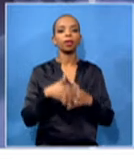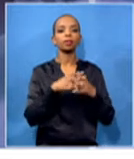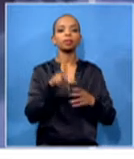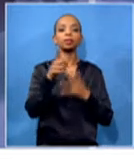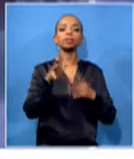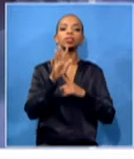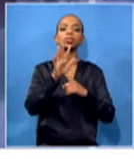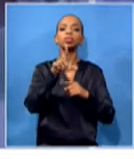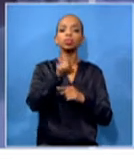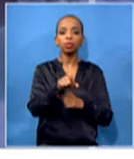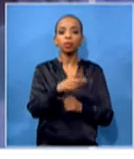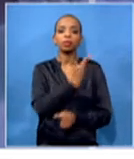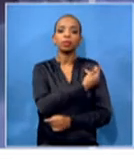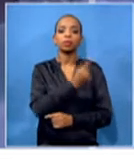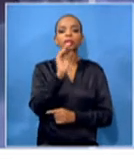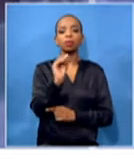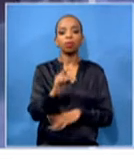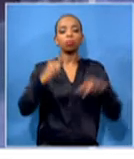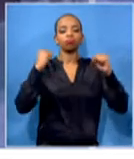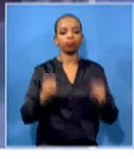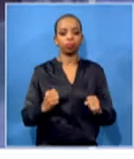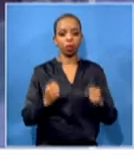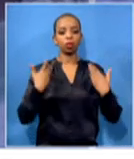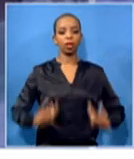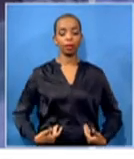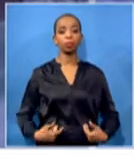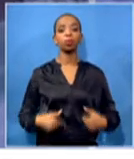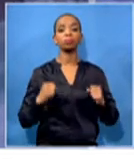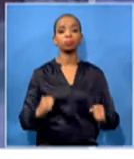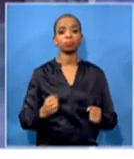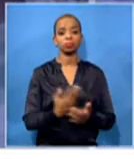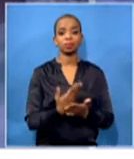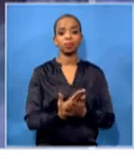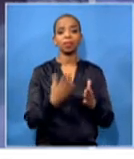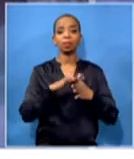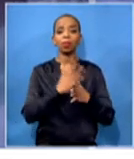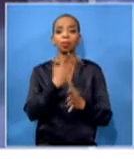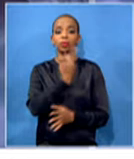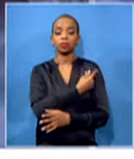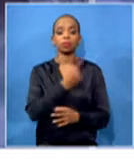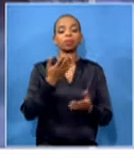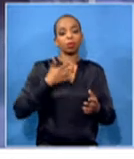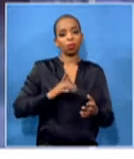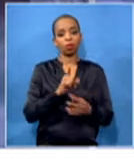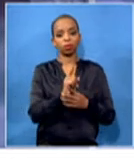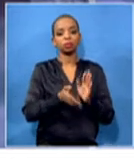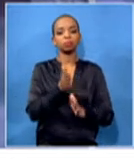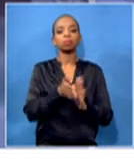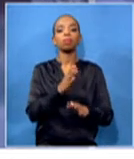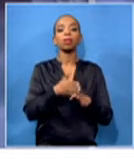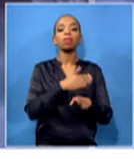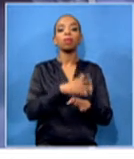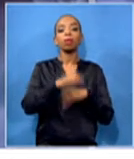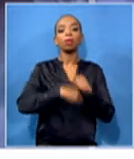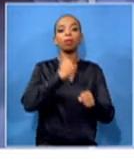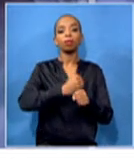vaccine triggering a strong immune response and aims to complete its trials by the year's end. China's CanSino